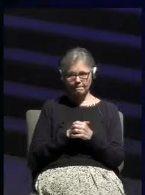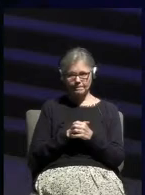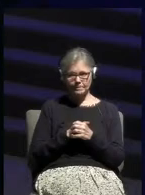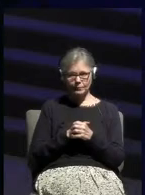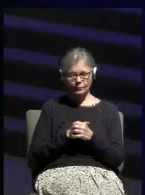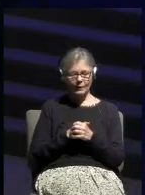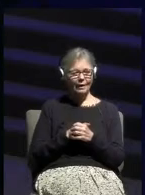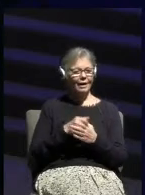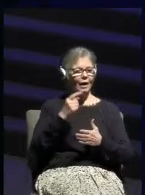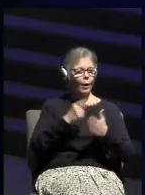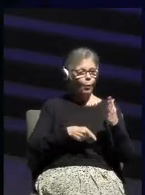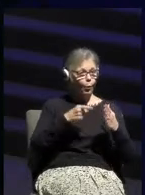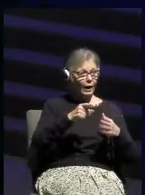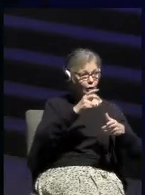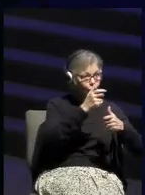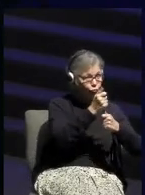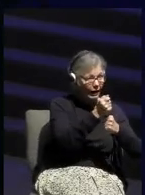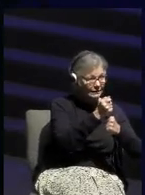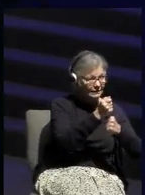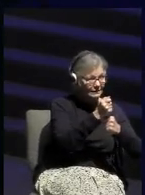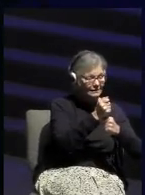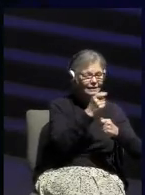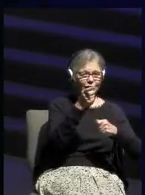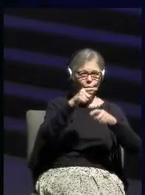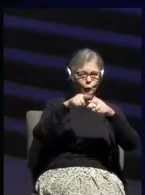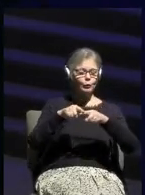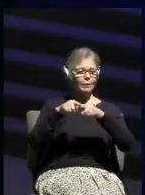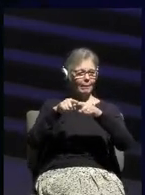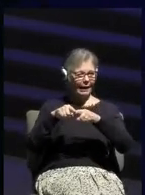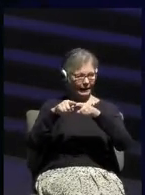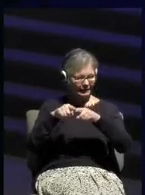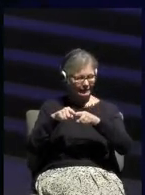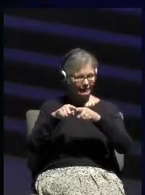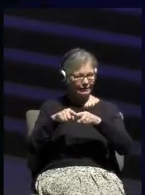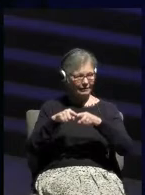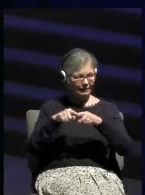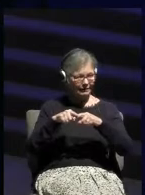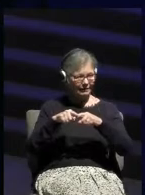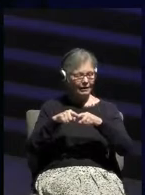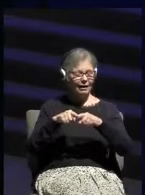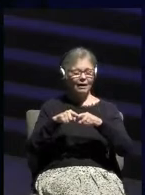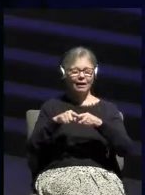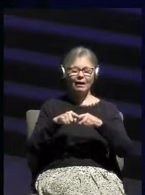So whatever we trust in is where we're going to place our lives.